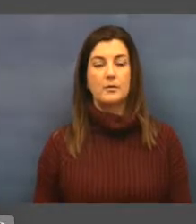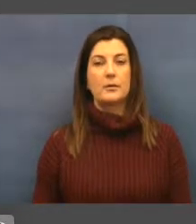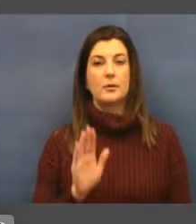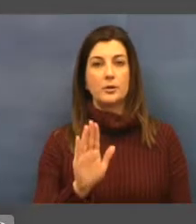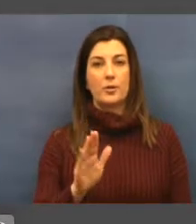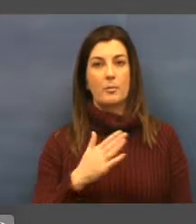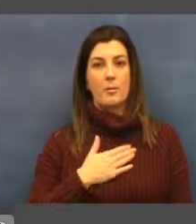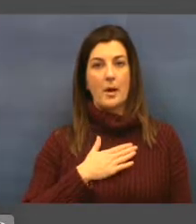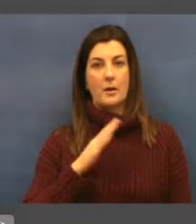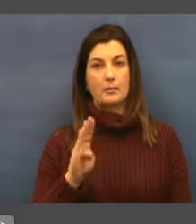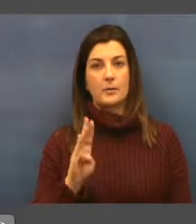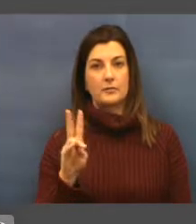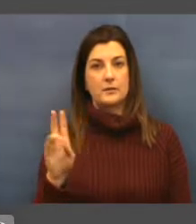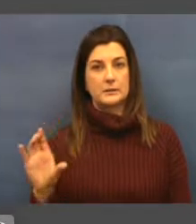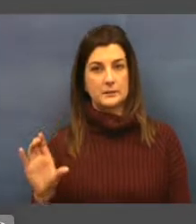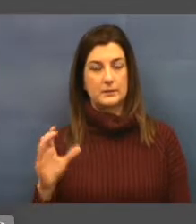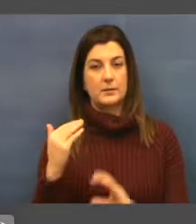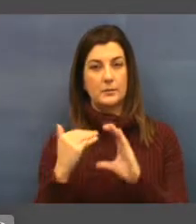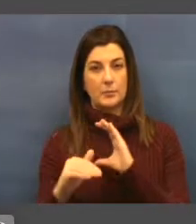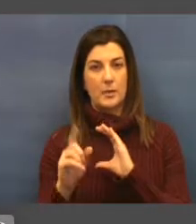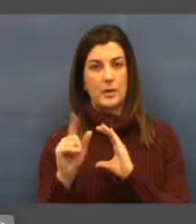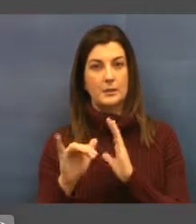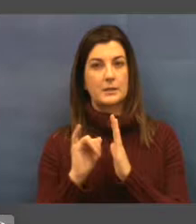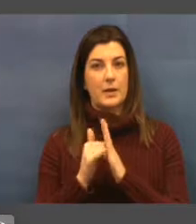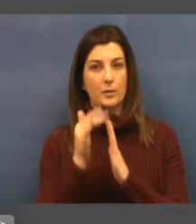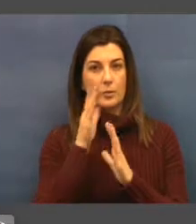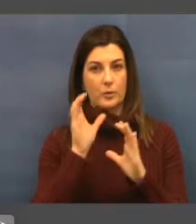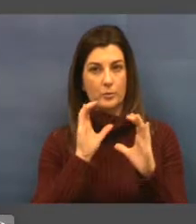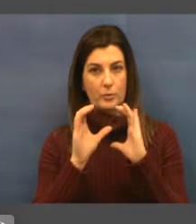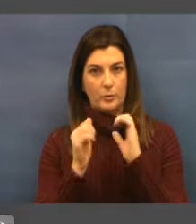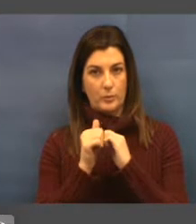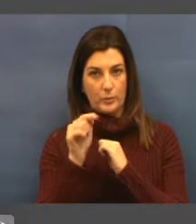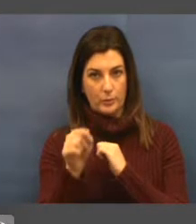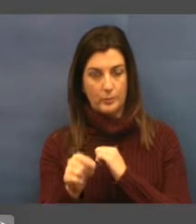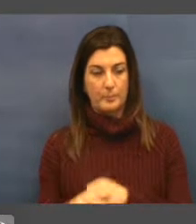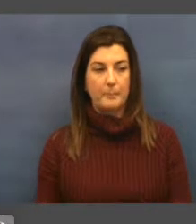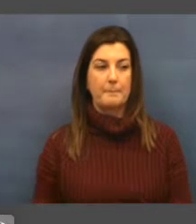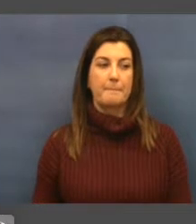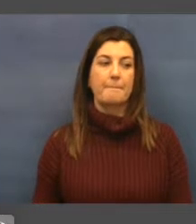your MyBVC email, because that's how we will be communicating with you.